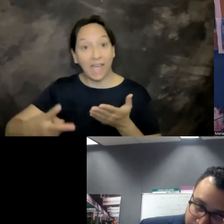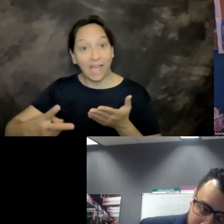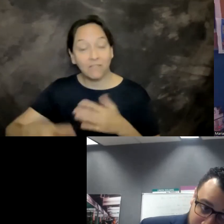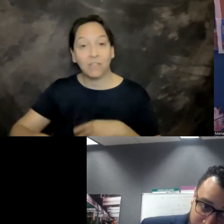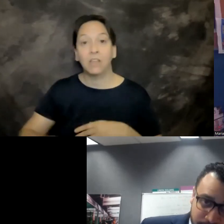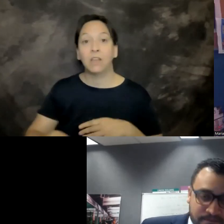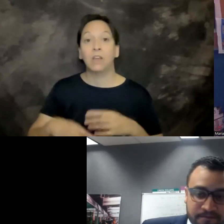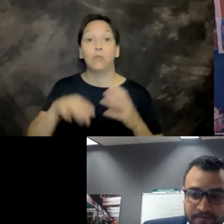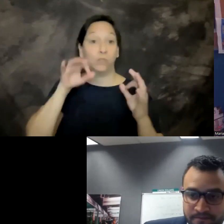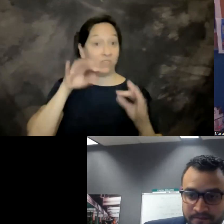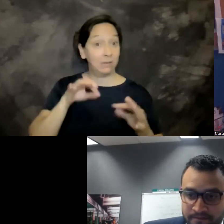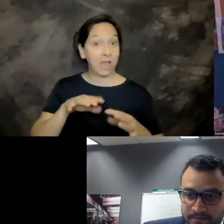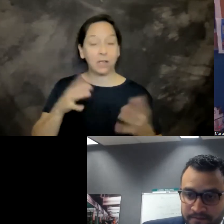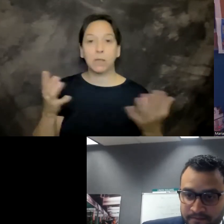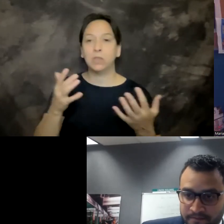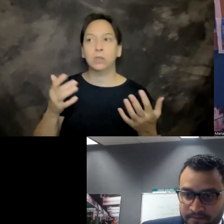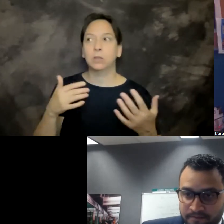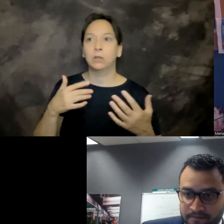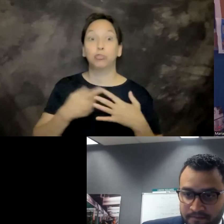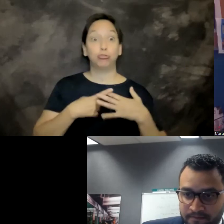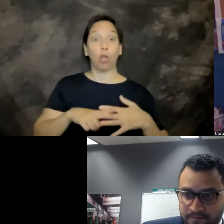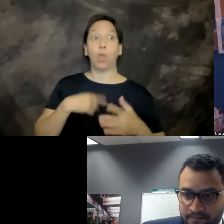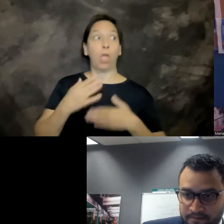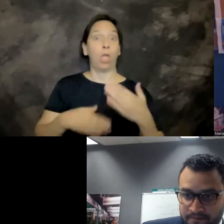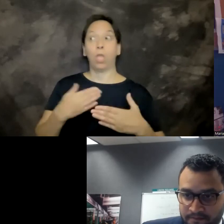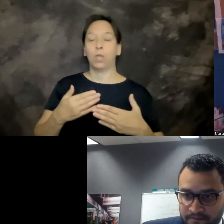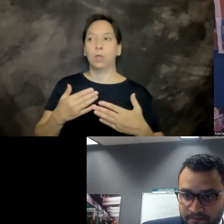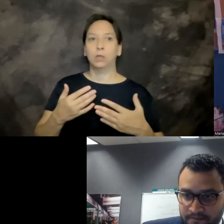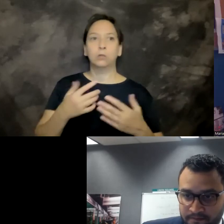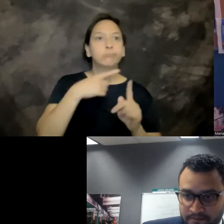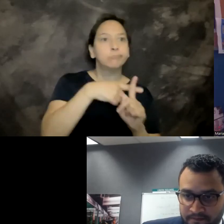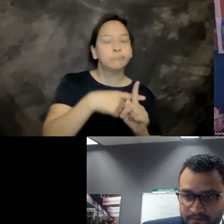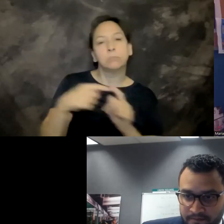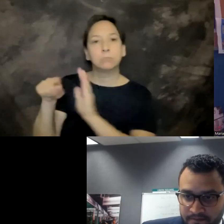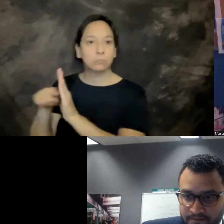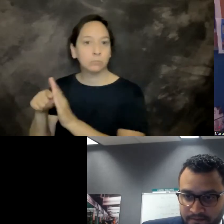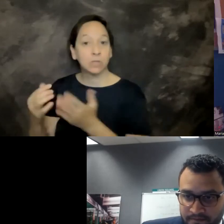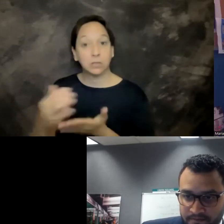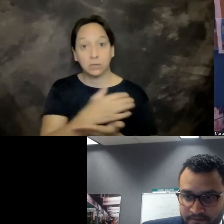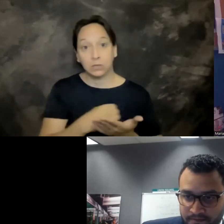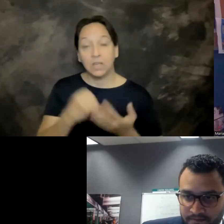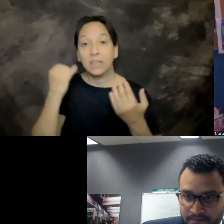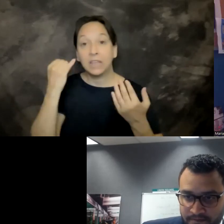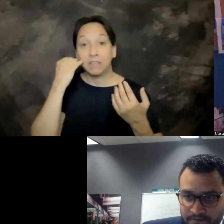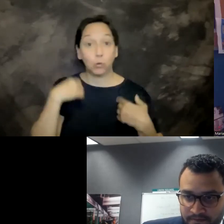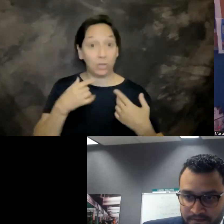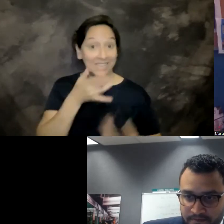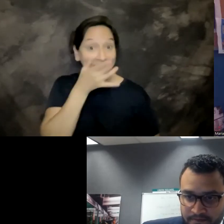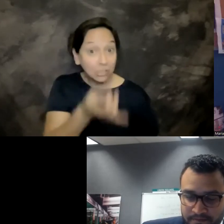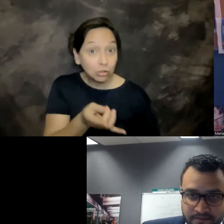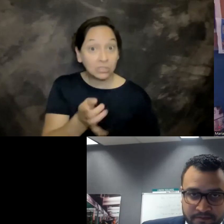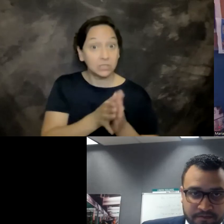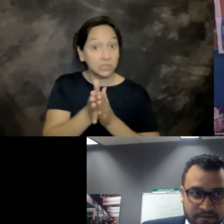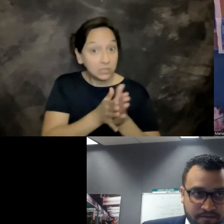purposes, what's going well, what's going terribly, and you know, and to make sure that we're continuing to implement that. If there is any interest in that, give me a